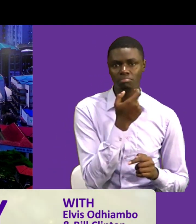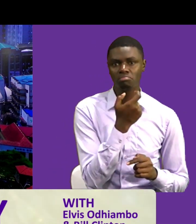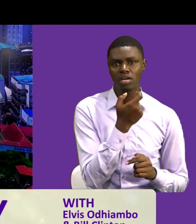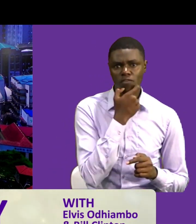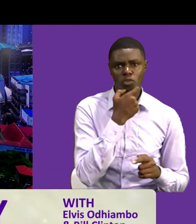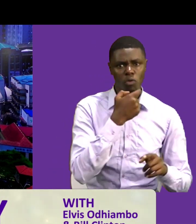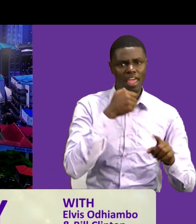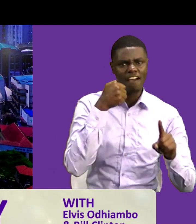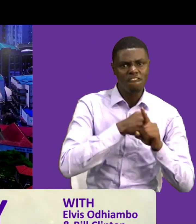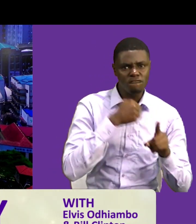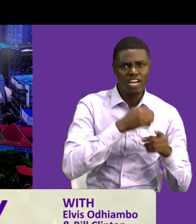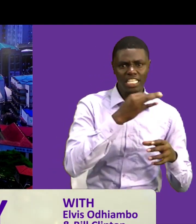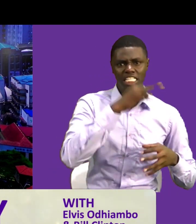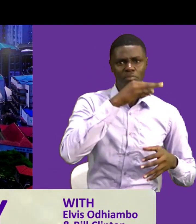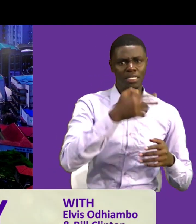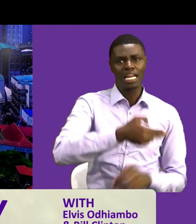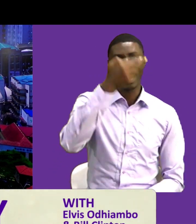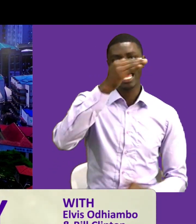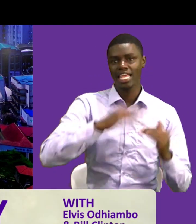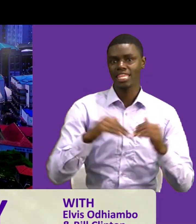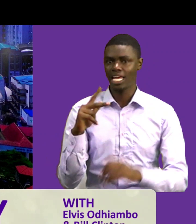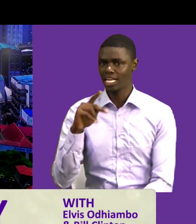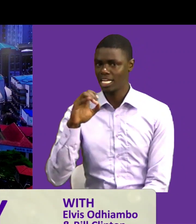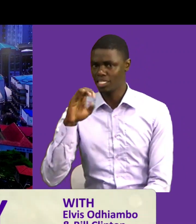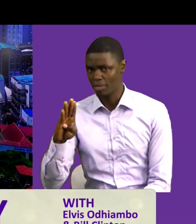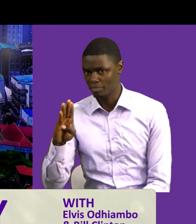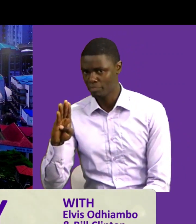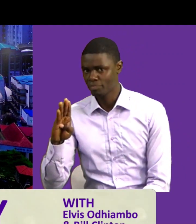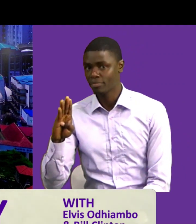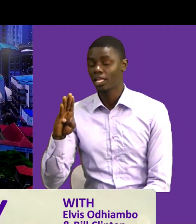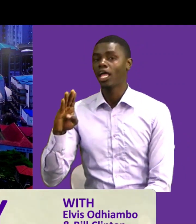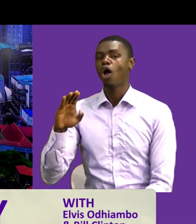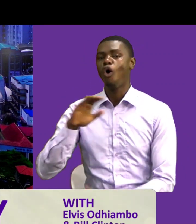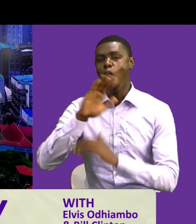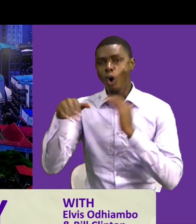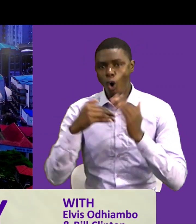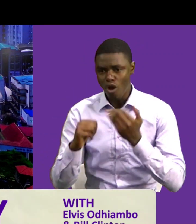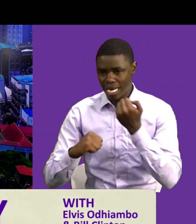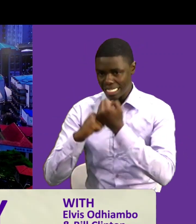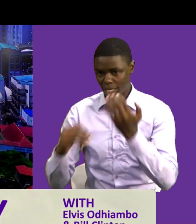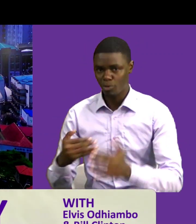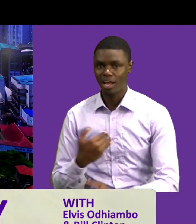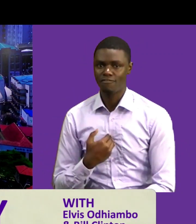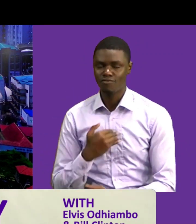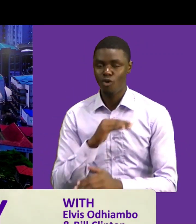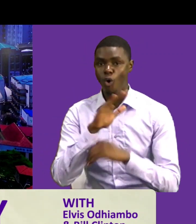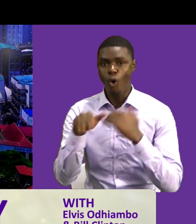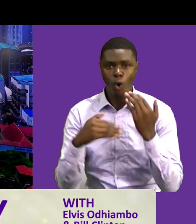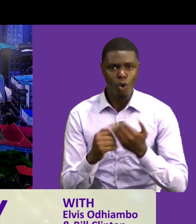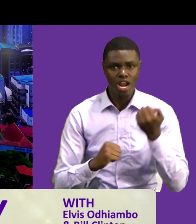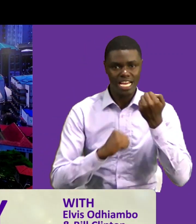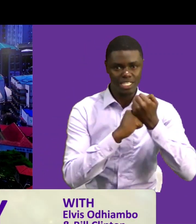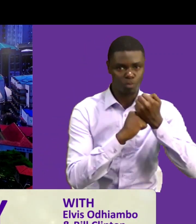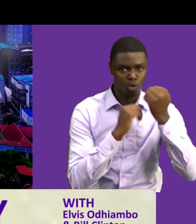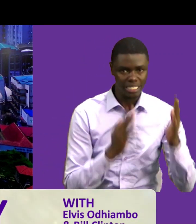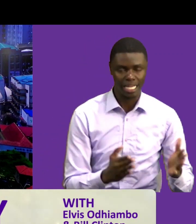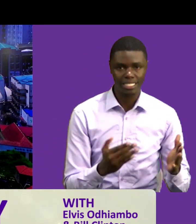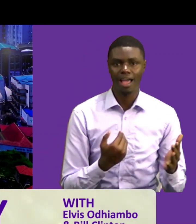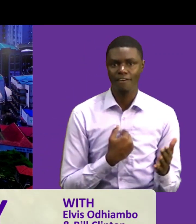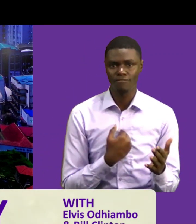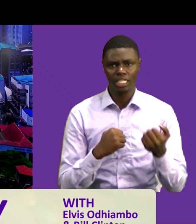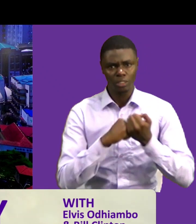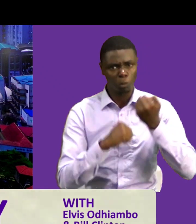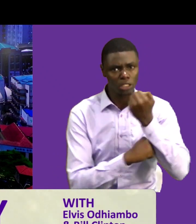a fighting spirit than KCB. Of course, they all have fans, they all have sponsors. They